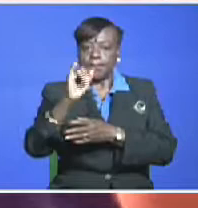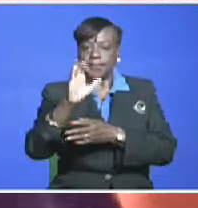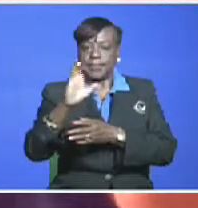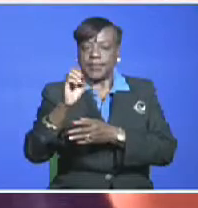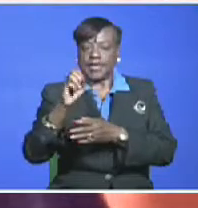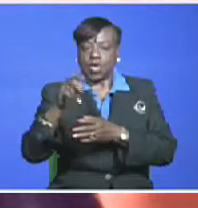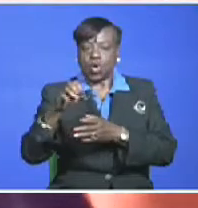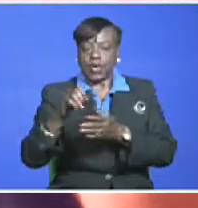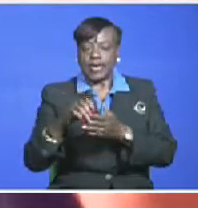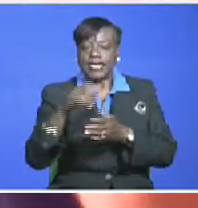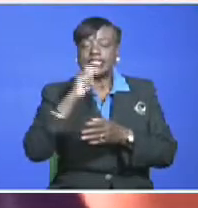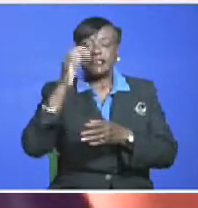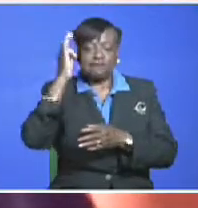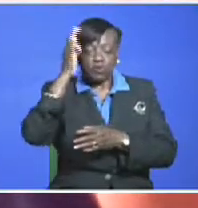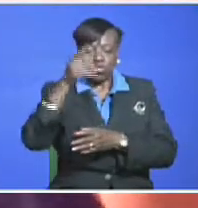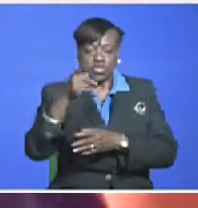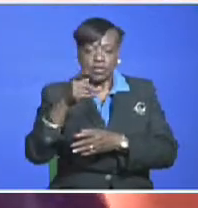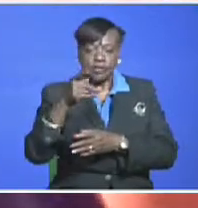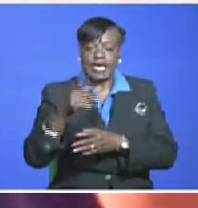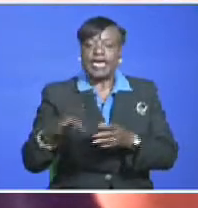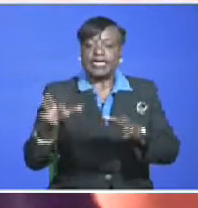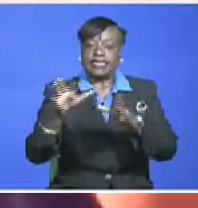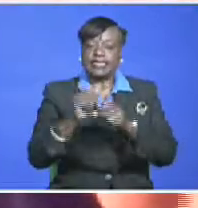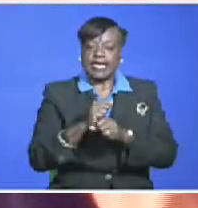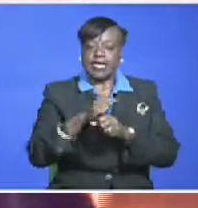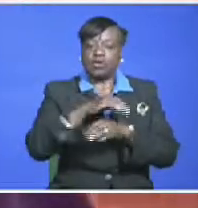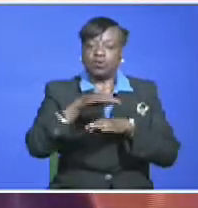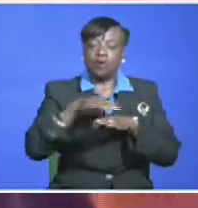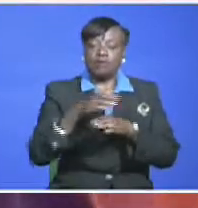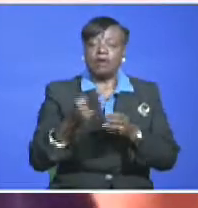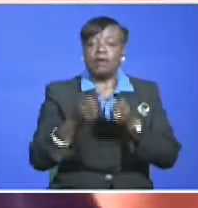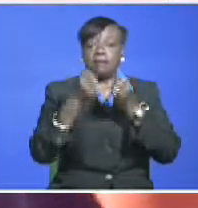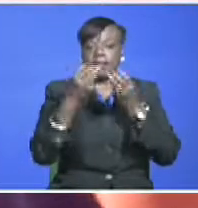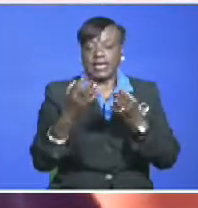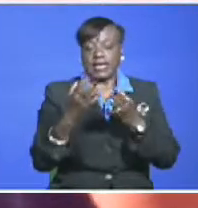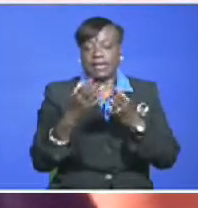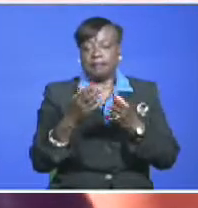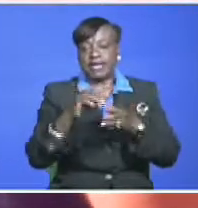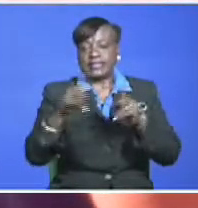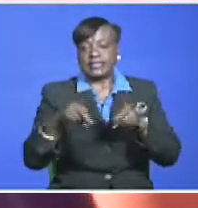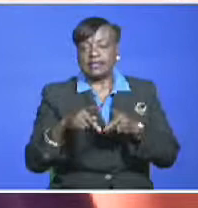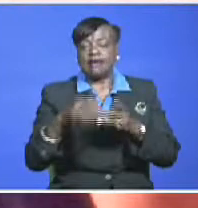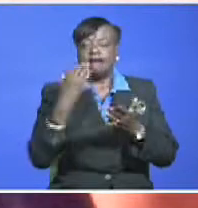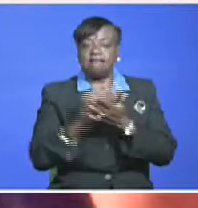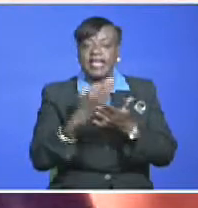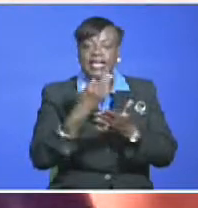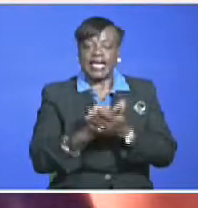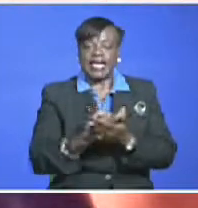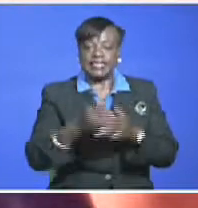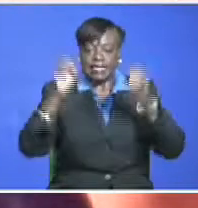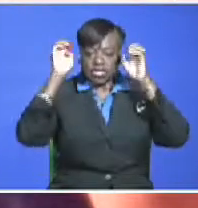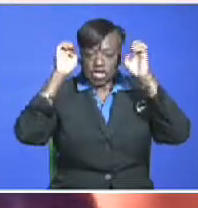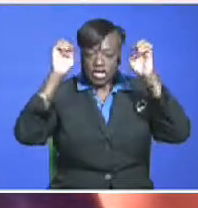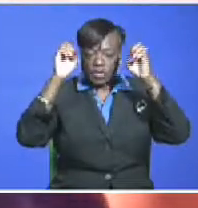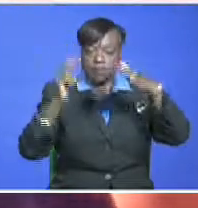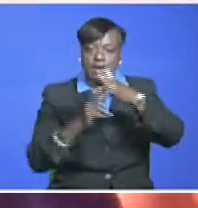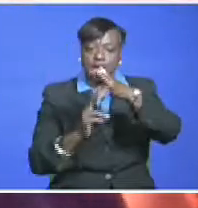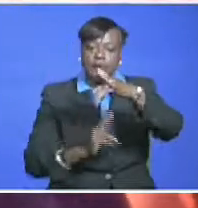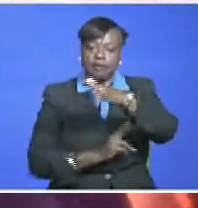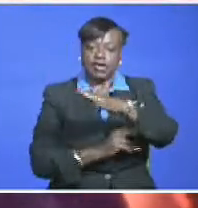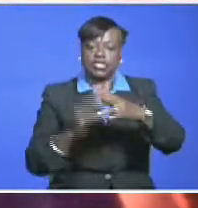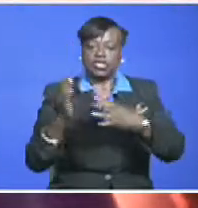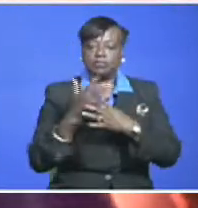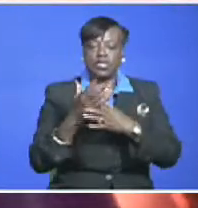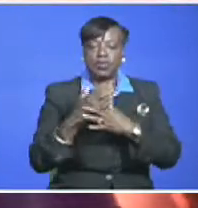over many industries like finance, like healthcare, like education. And we think it's important to be a bridge between, you know,